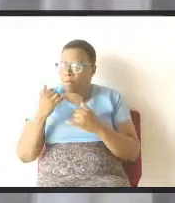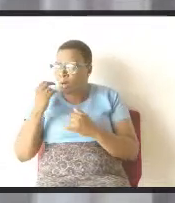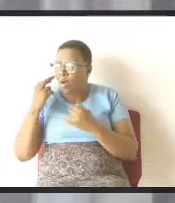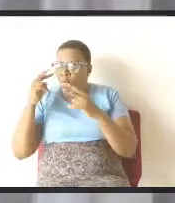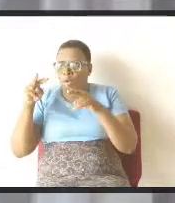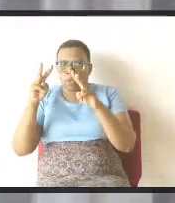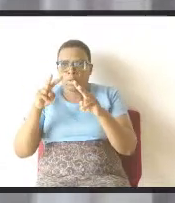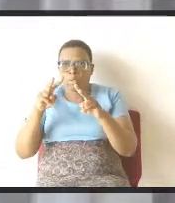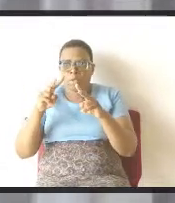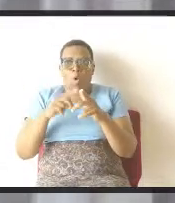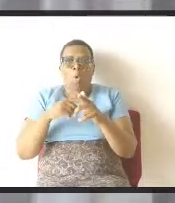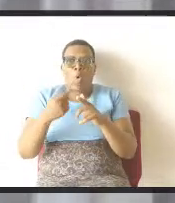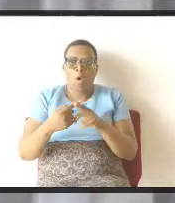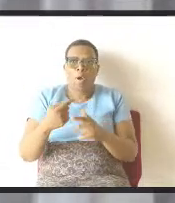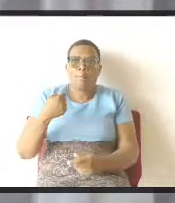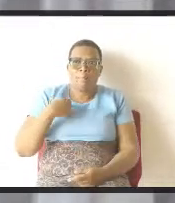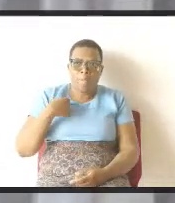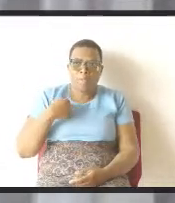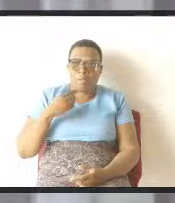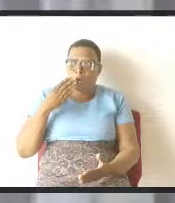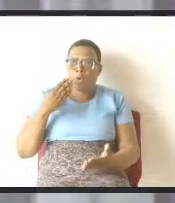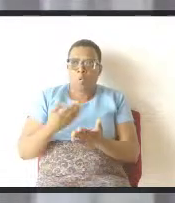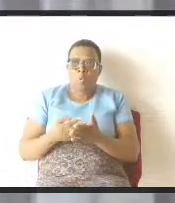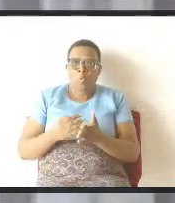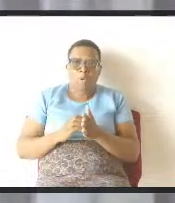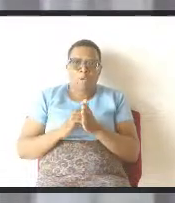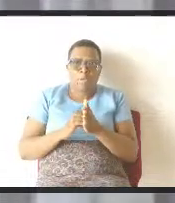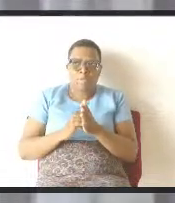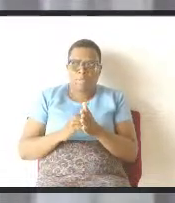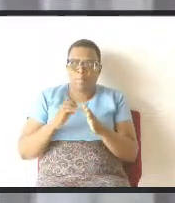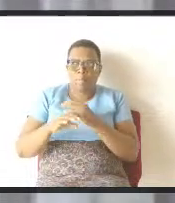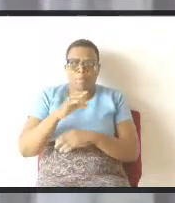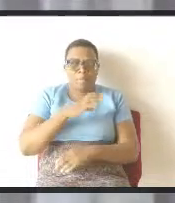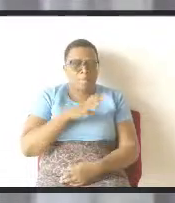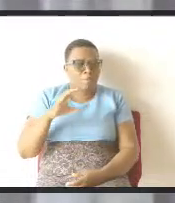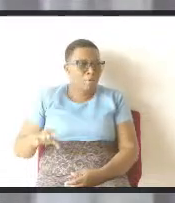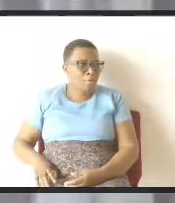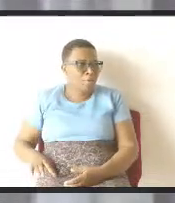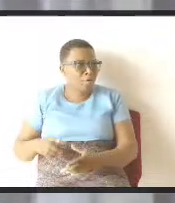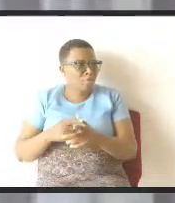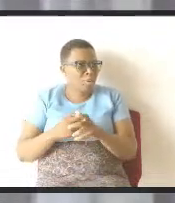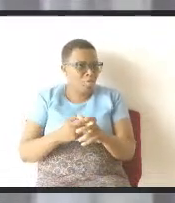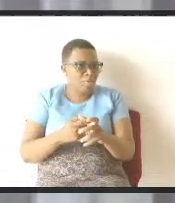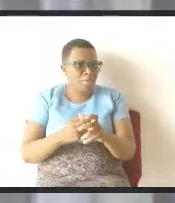Or have I been an example in the Christian race?